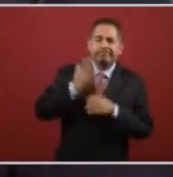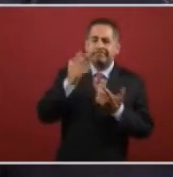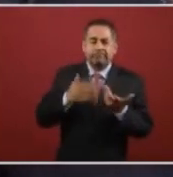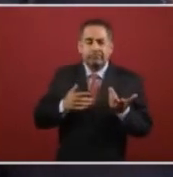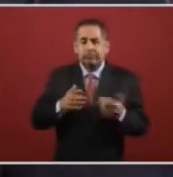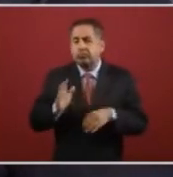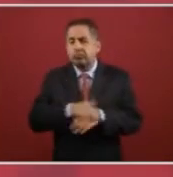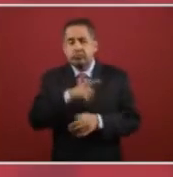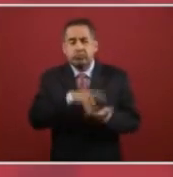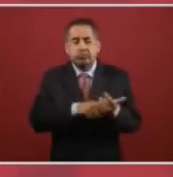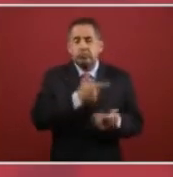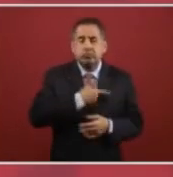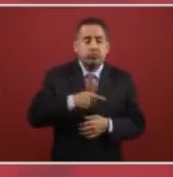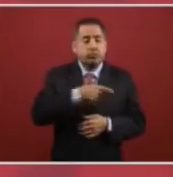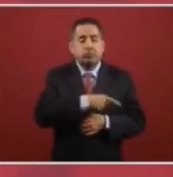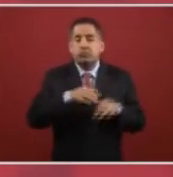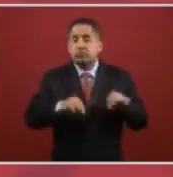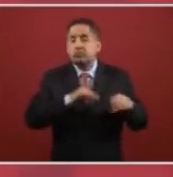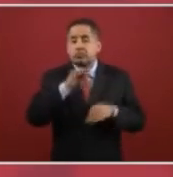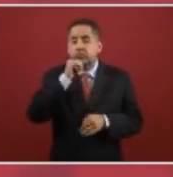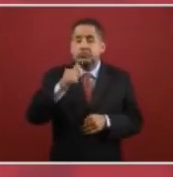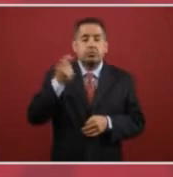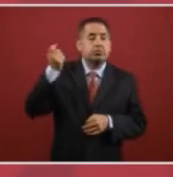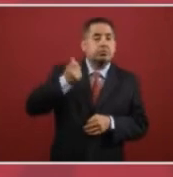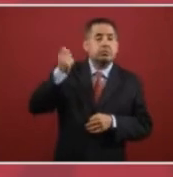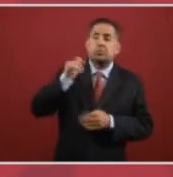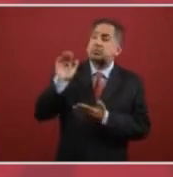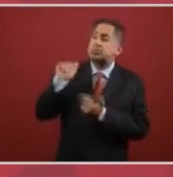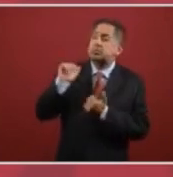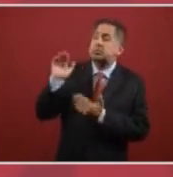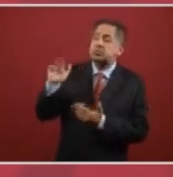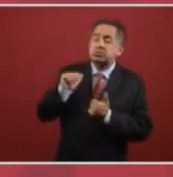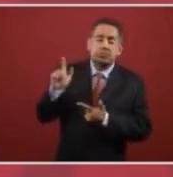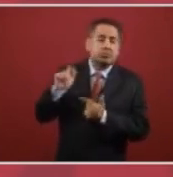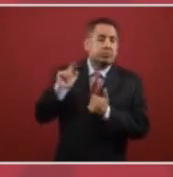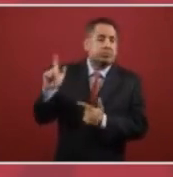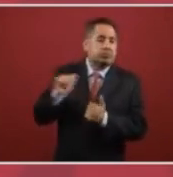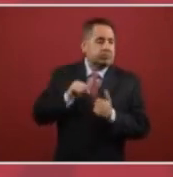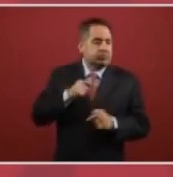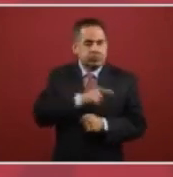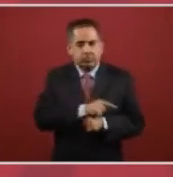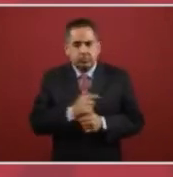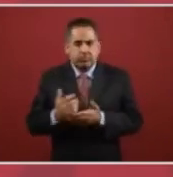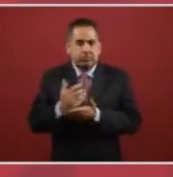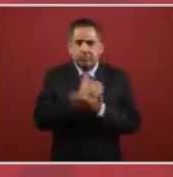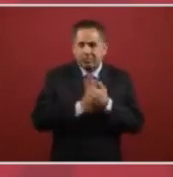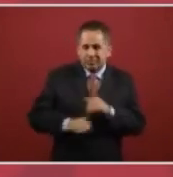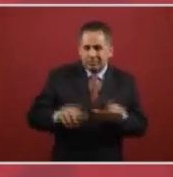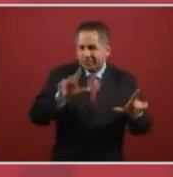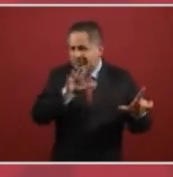The ones that were living without working, the ones that were making